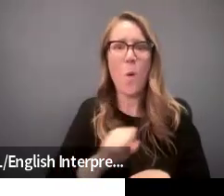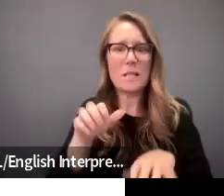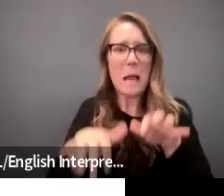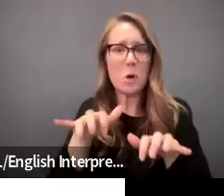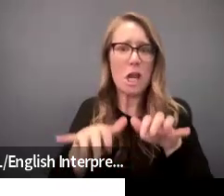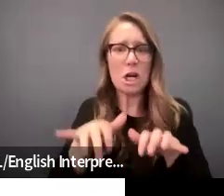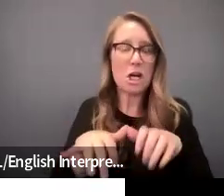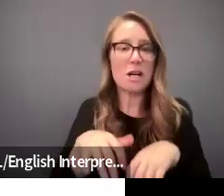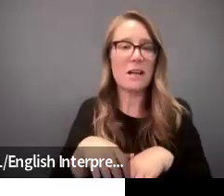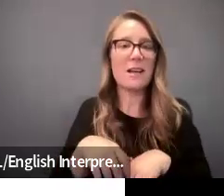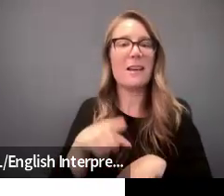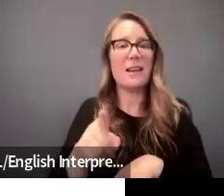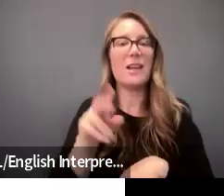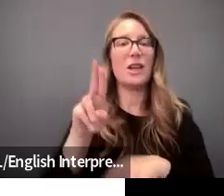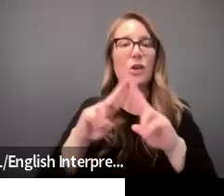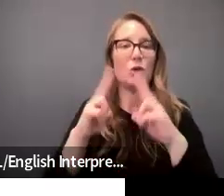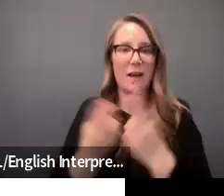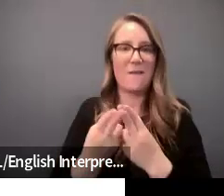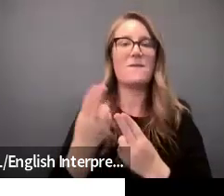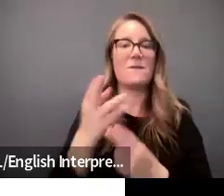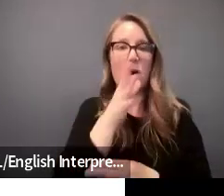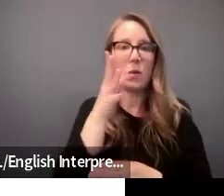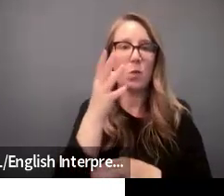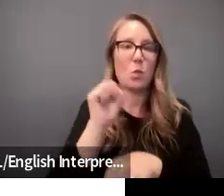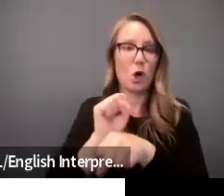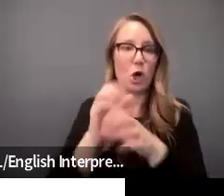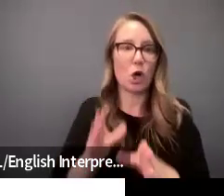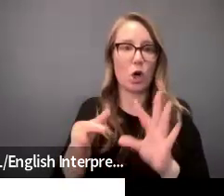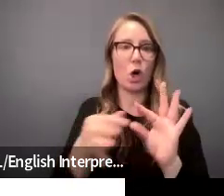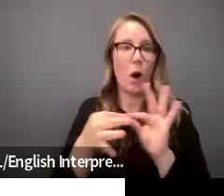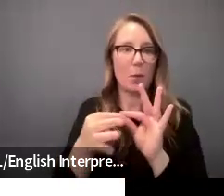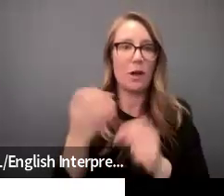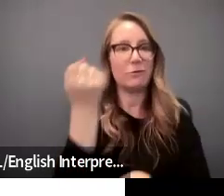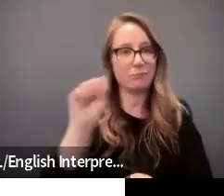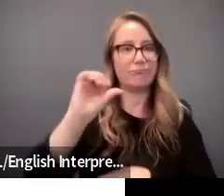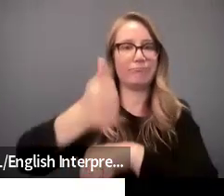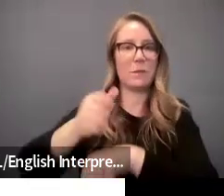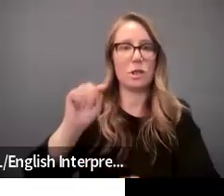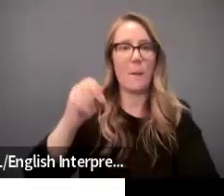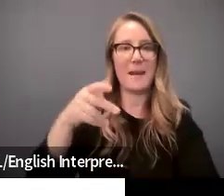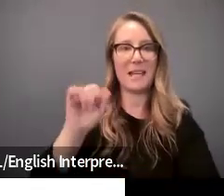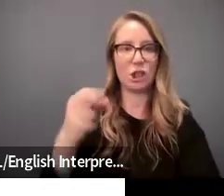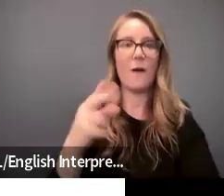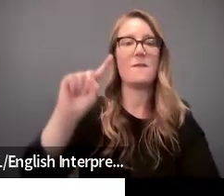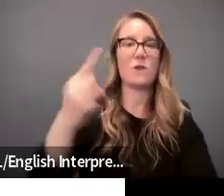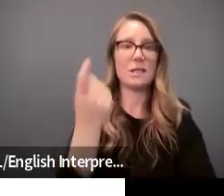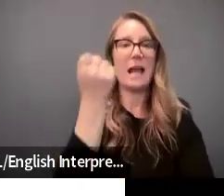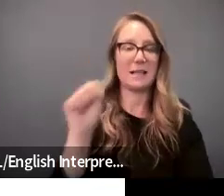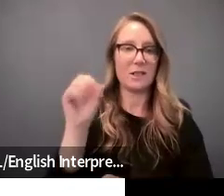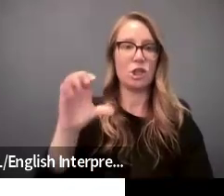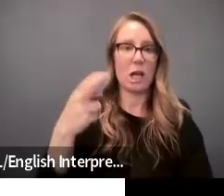He co-founded the United Farm Worker Co-op in Toppenish, the first activist Chicano organization in the state of